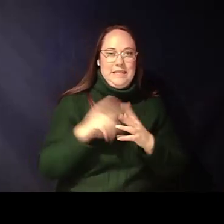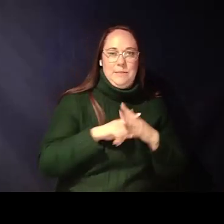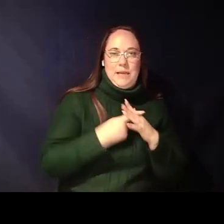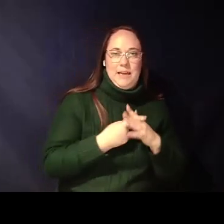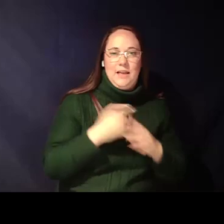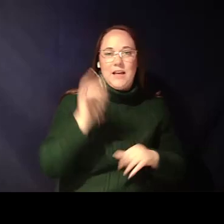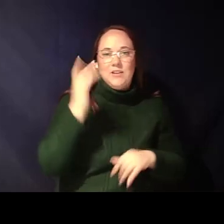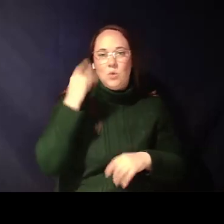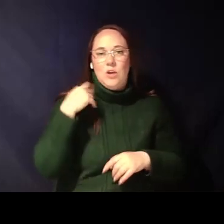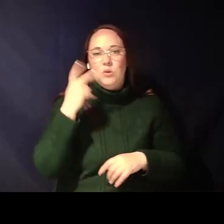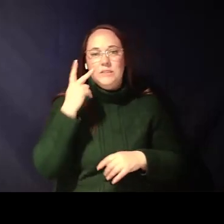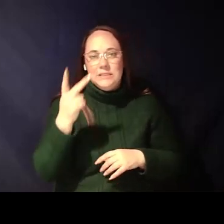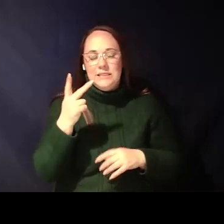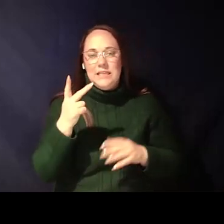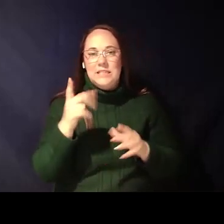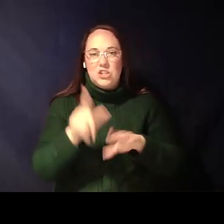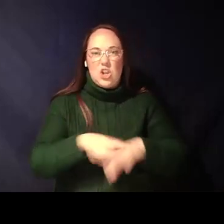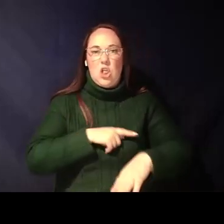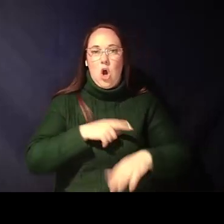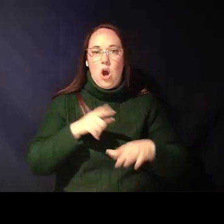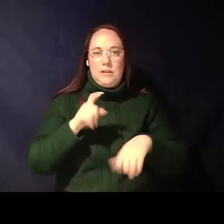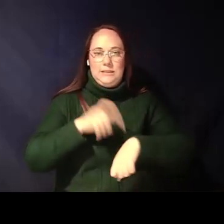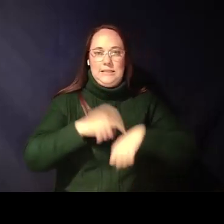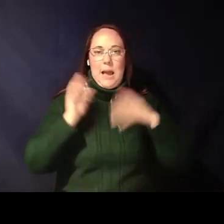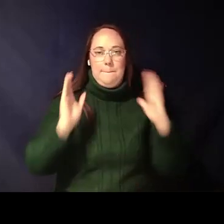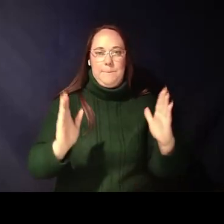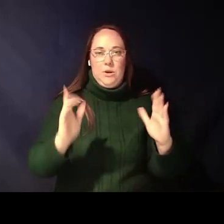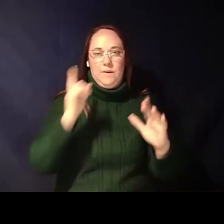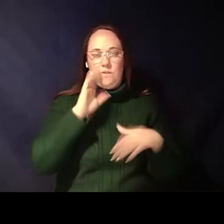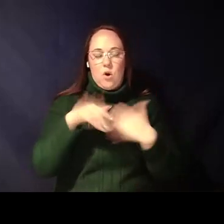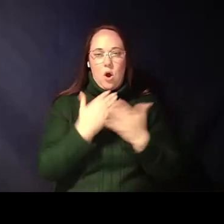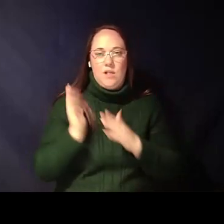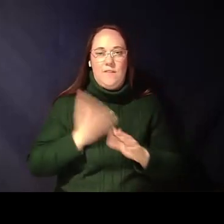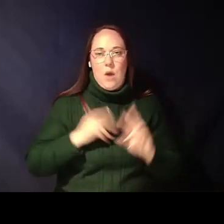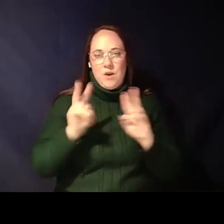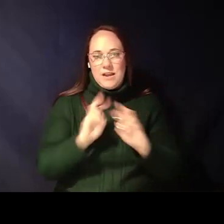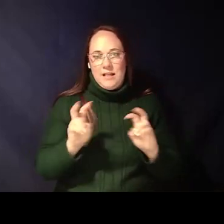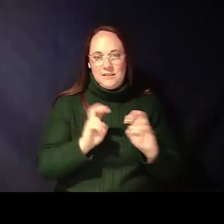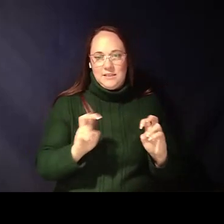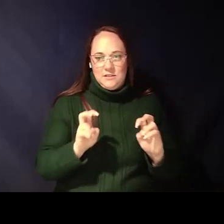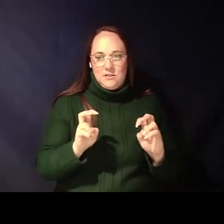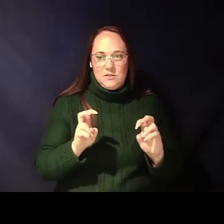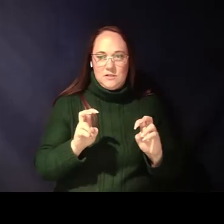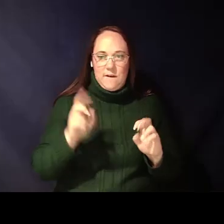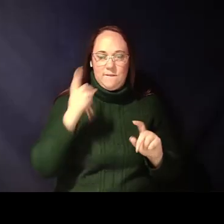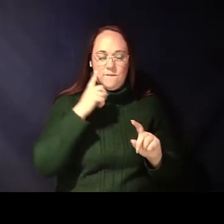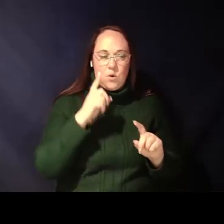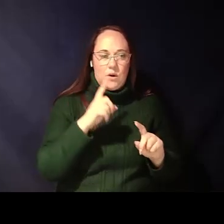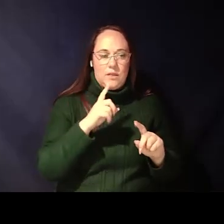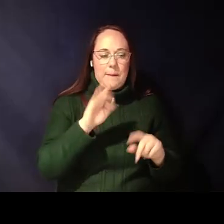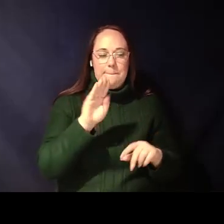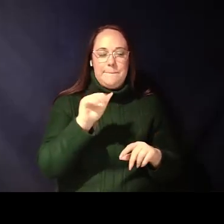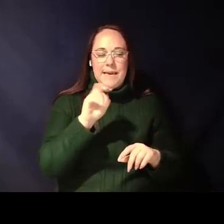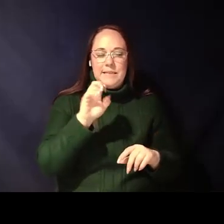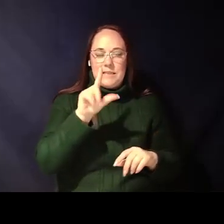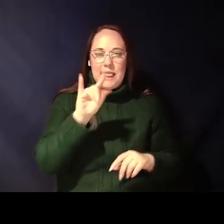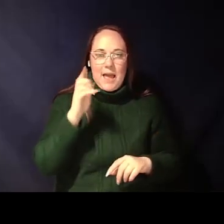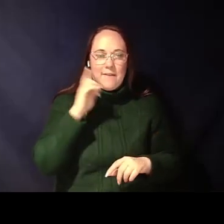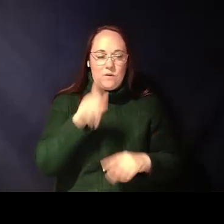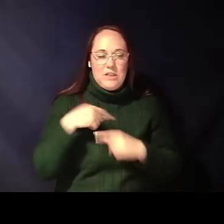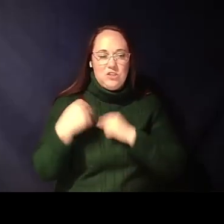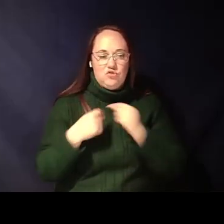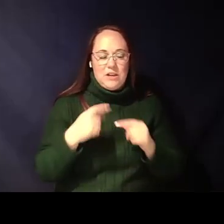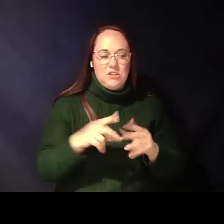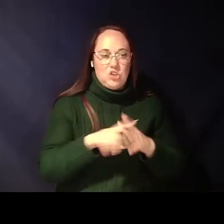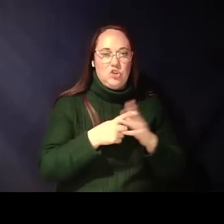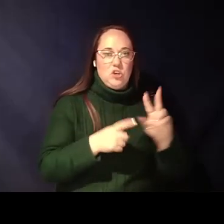an extended period of time across so many of our analyses, baselining a lot of these trends in